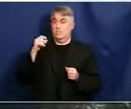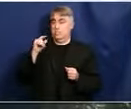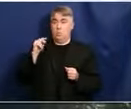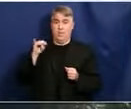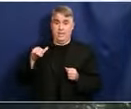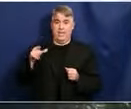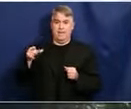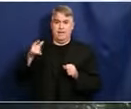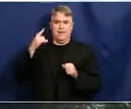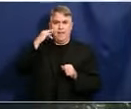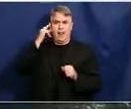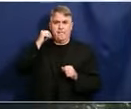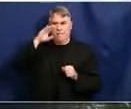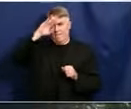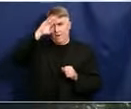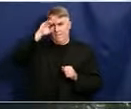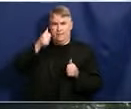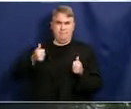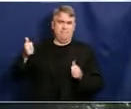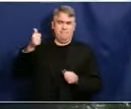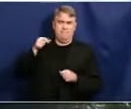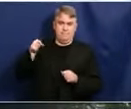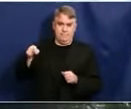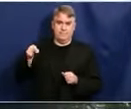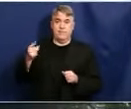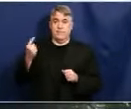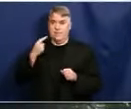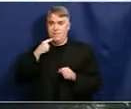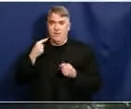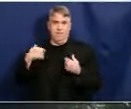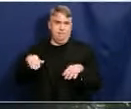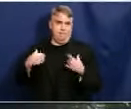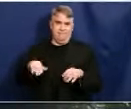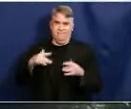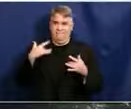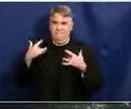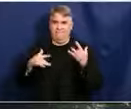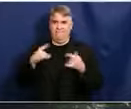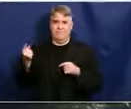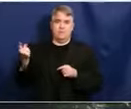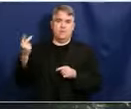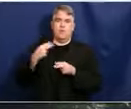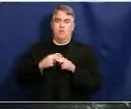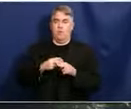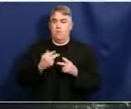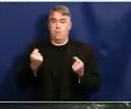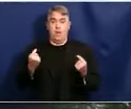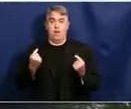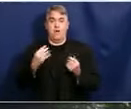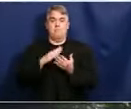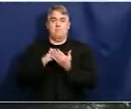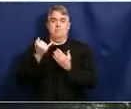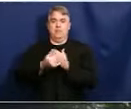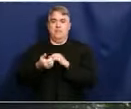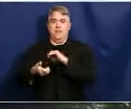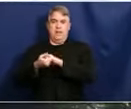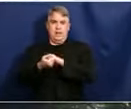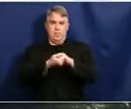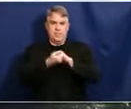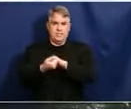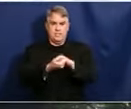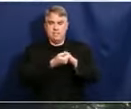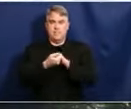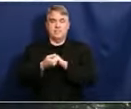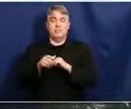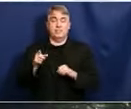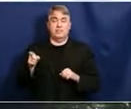our San Diego County Fire. They've been doing incredible work, Operation Collaboration. In the early days, we vaccinated our firefighters so they could